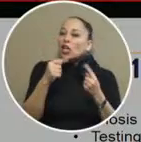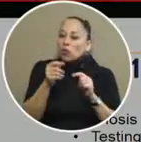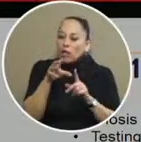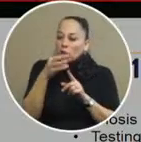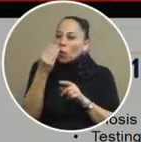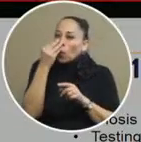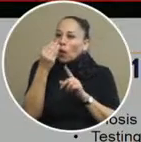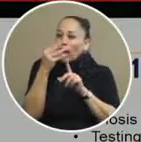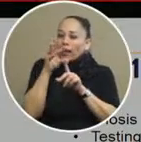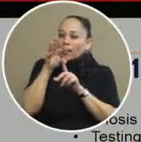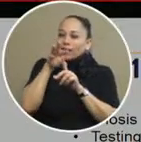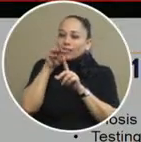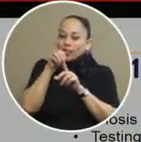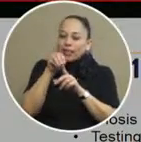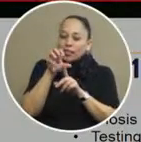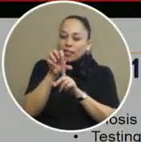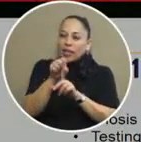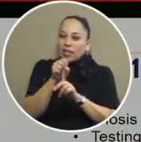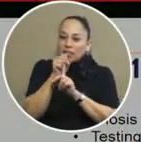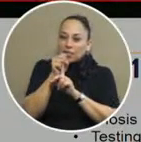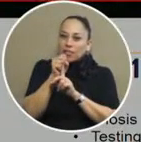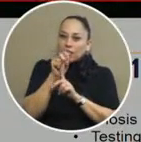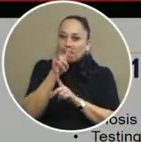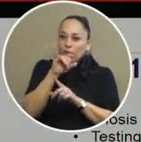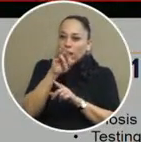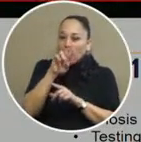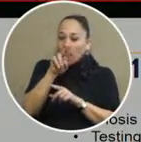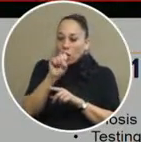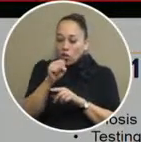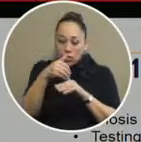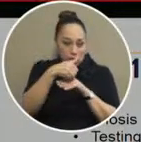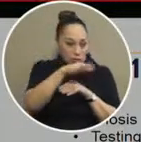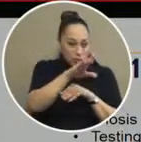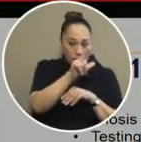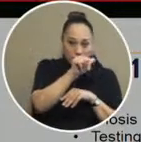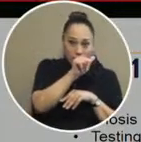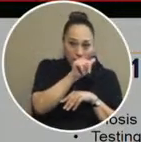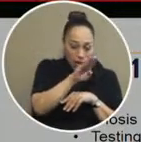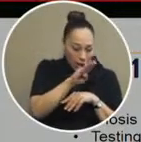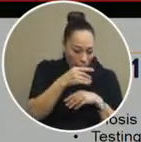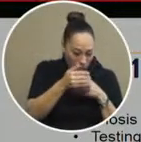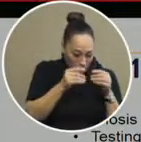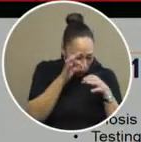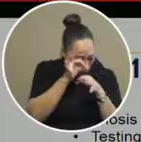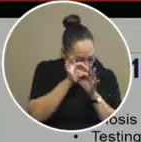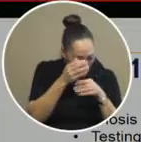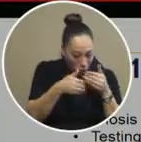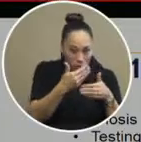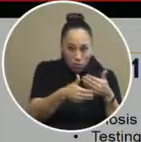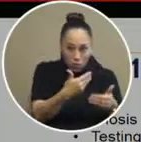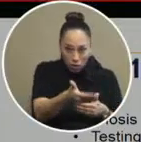can. We put in a viral transport media and we send it to the laboratory for processing.